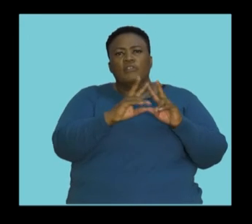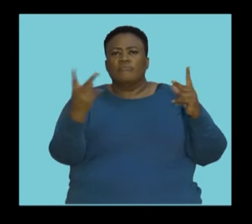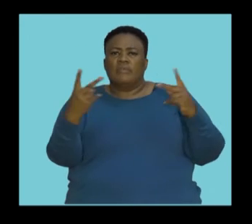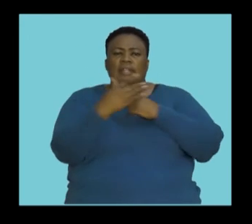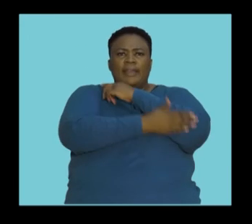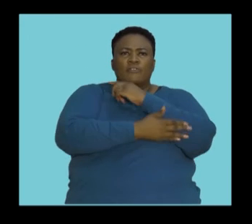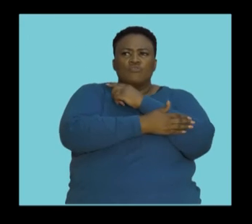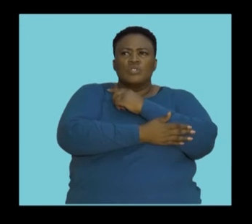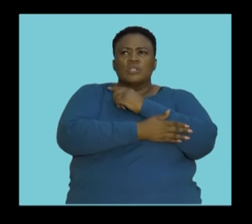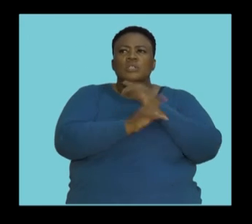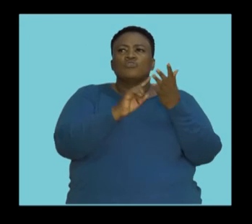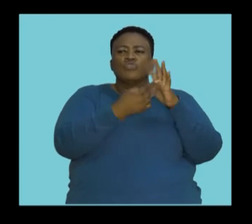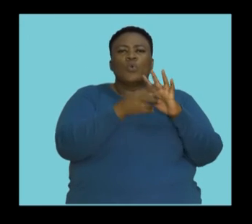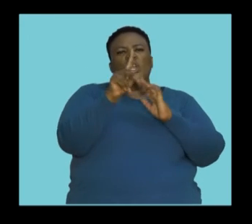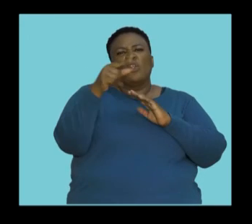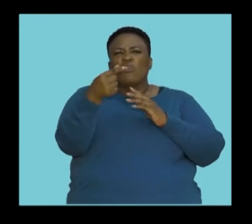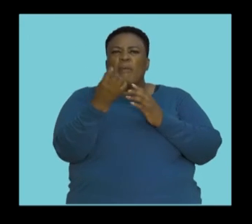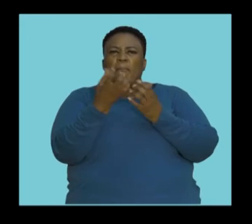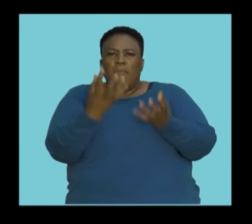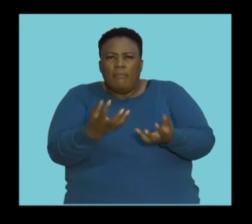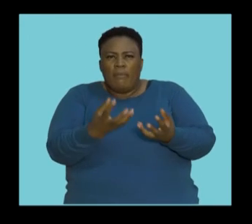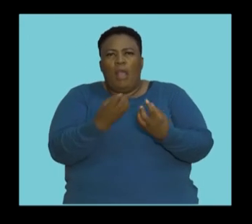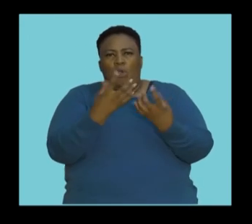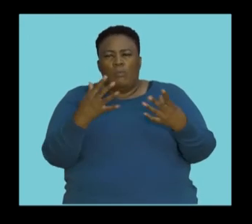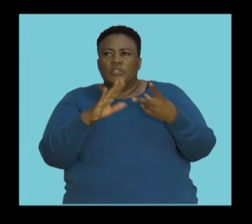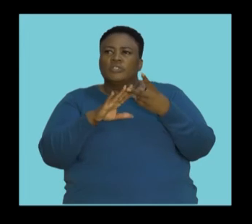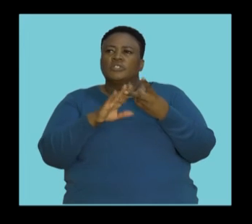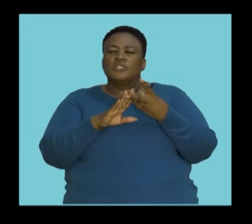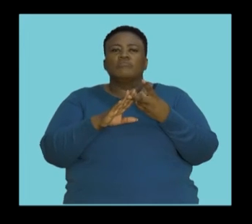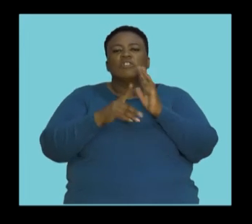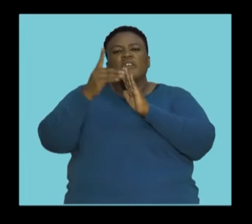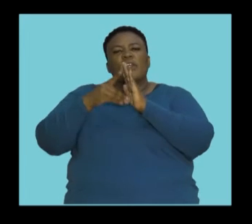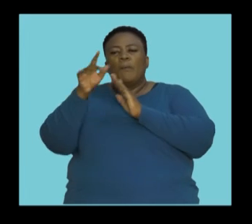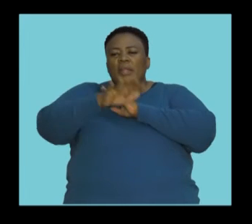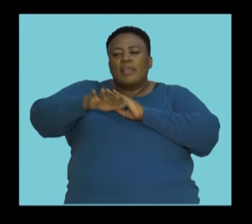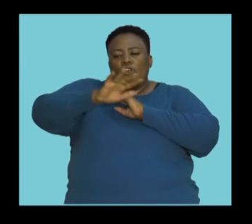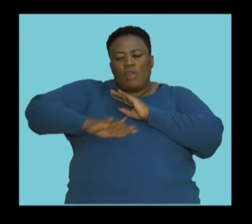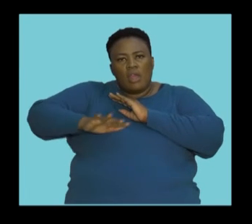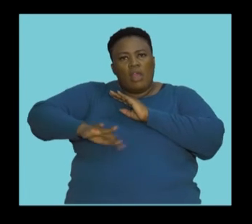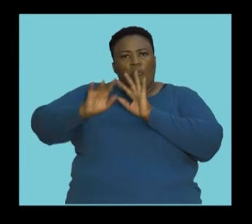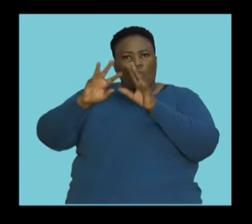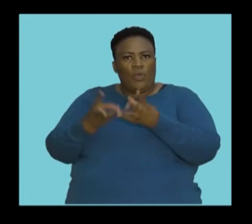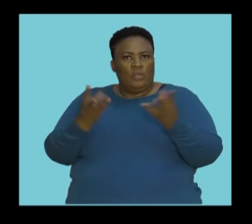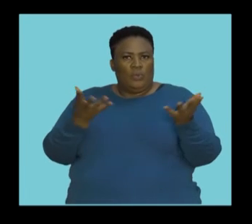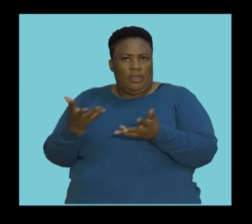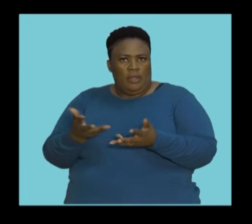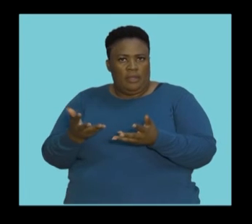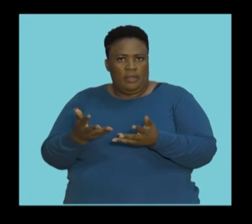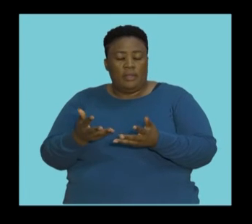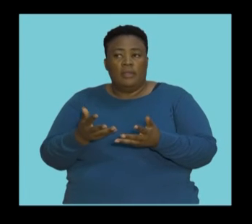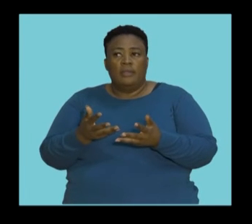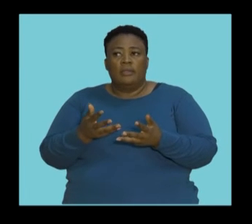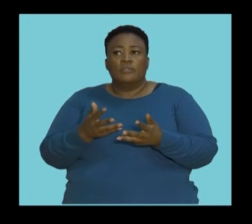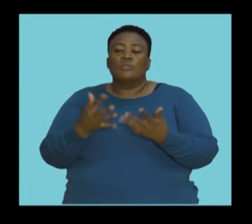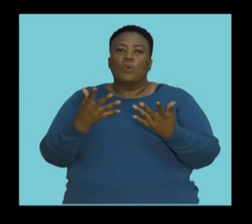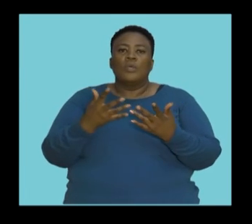It shows you the total kg and it shows you the developing regions of the world. So it's classifying them as developing